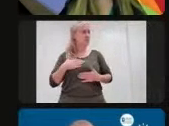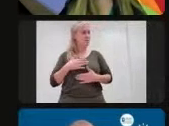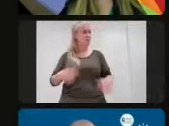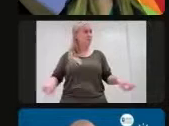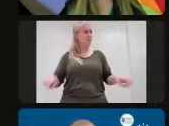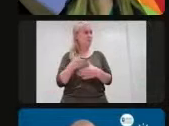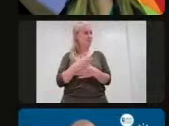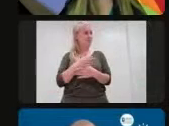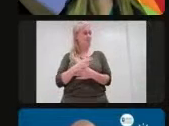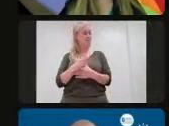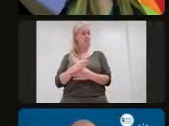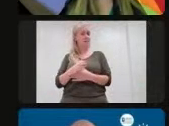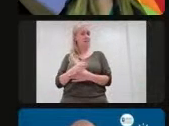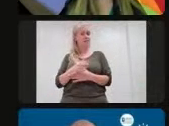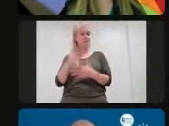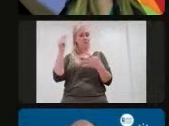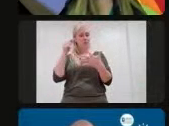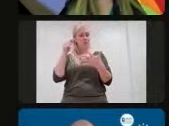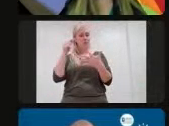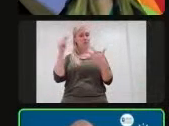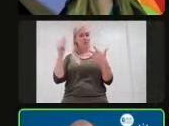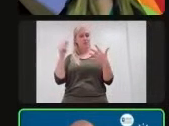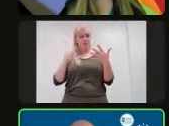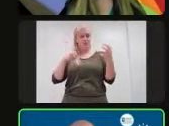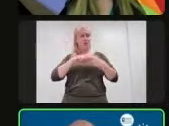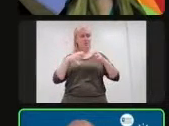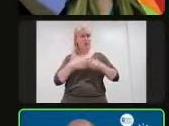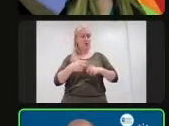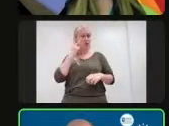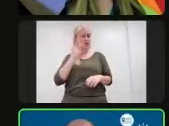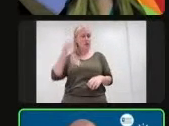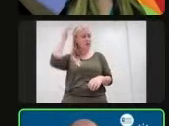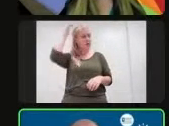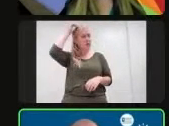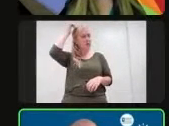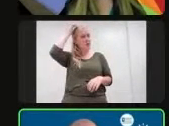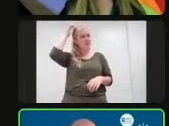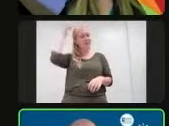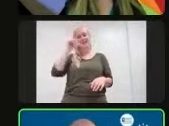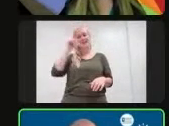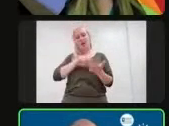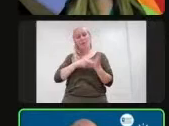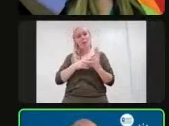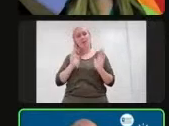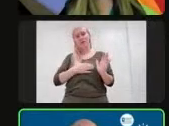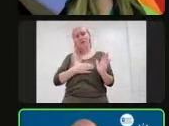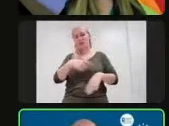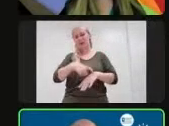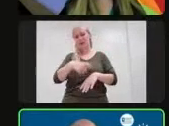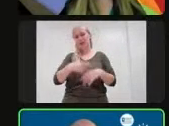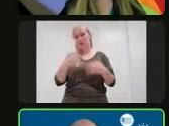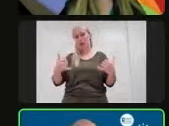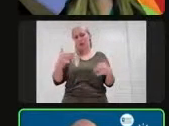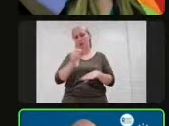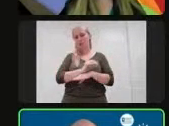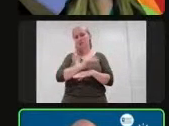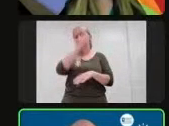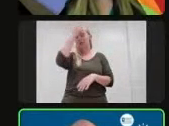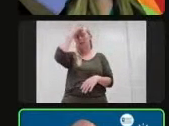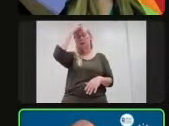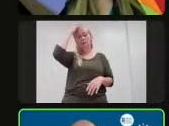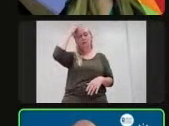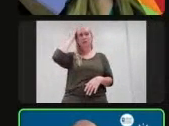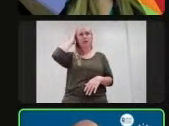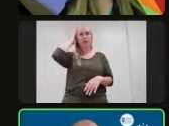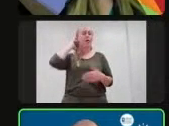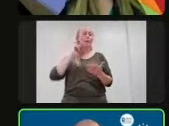sharing, enumerating, the problems that you're seeing. That's really not the purpose of our time tonight. Our purpose